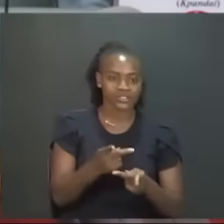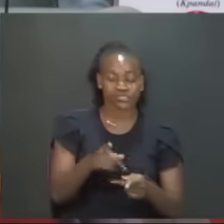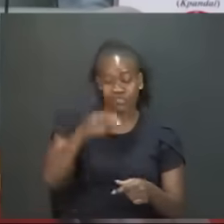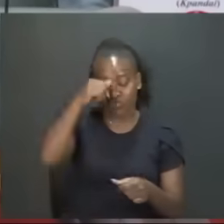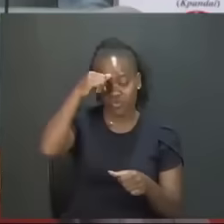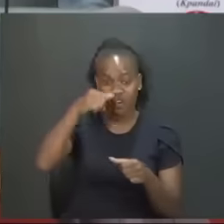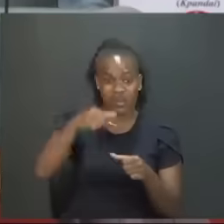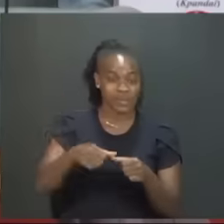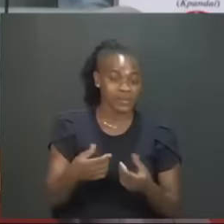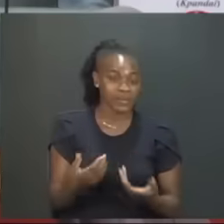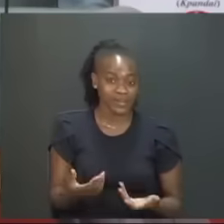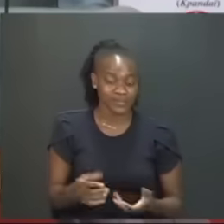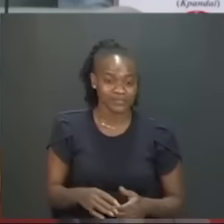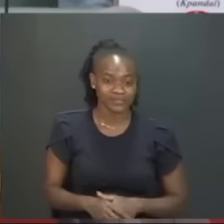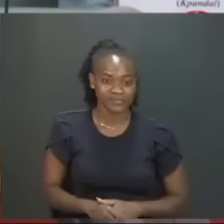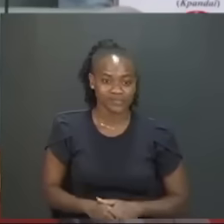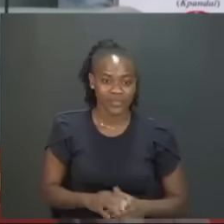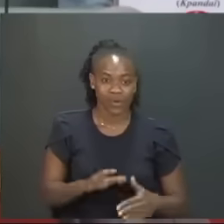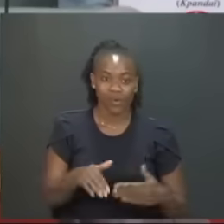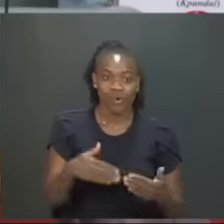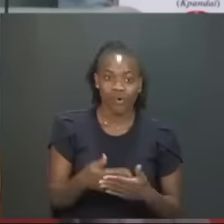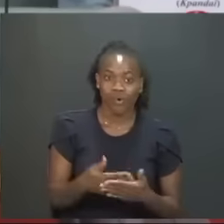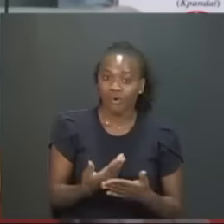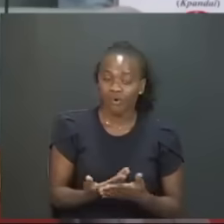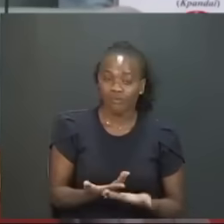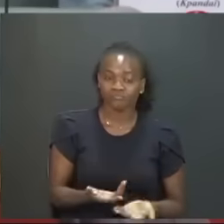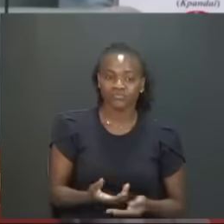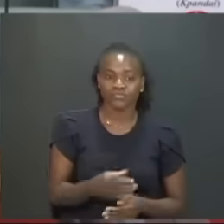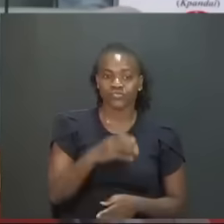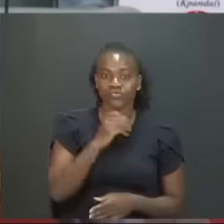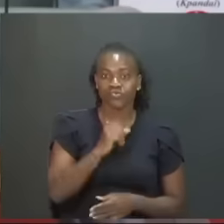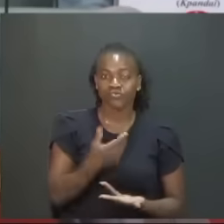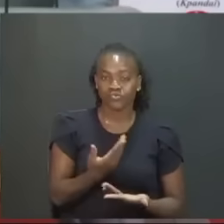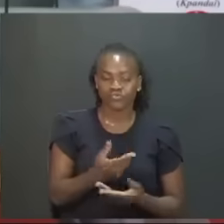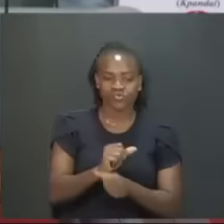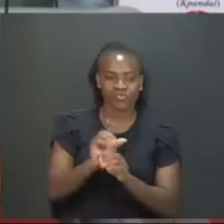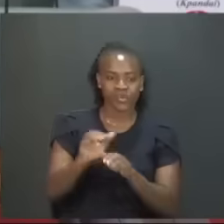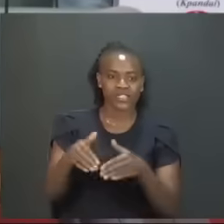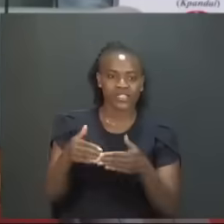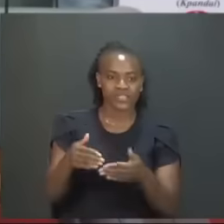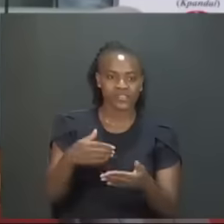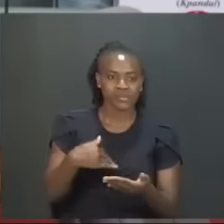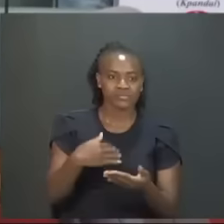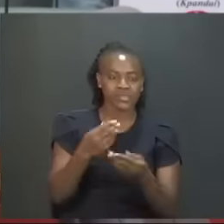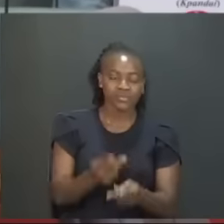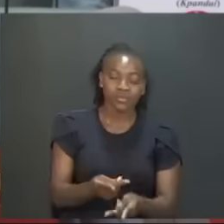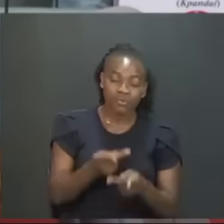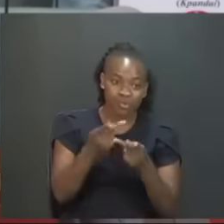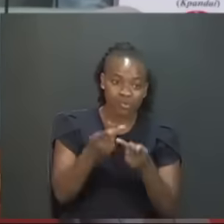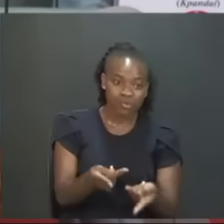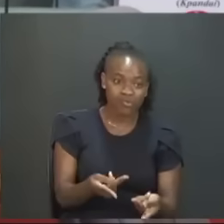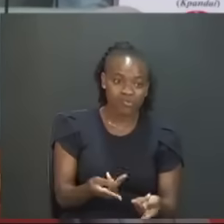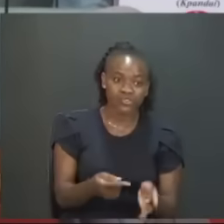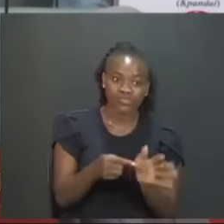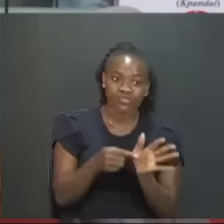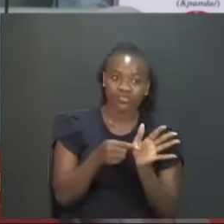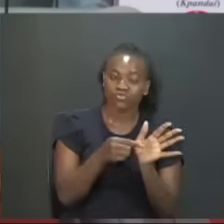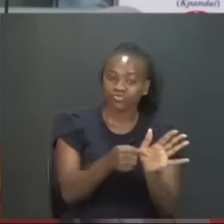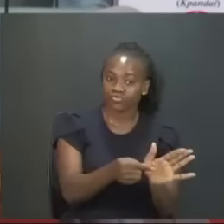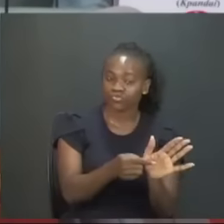leader, you recall all the outstanding referrals. I came to you and suggested to you that let's advertise